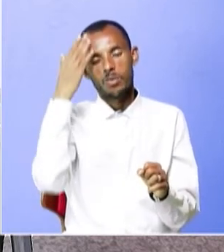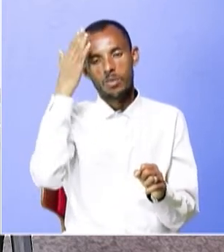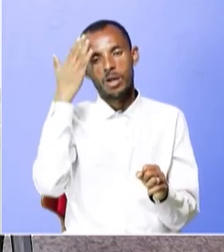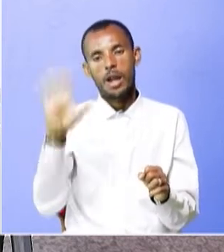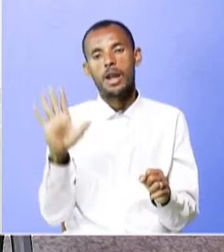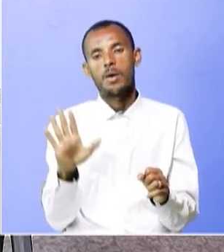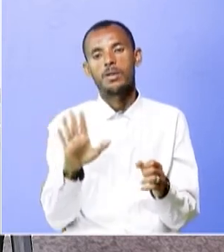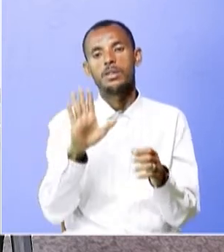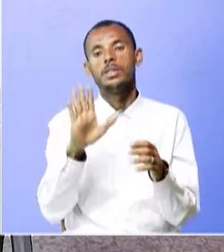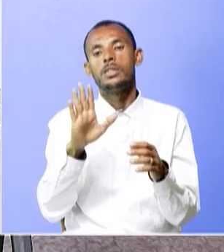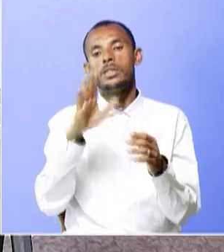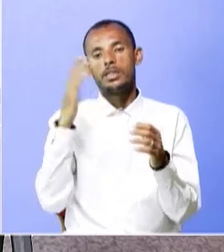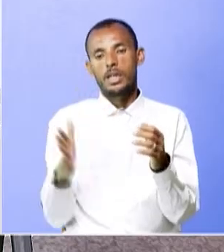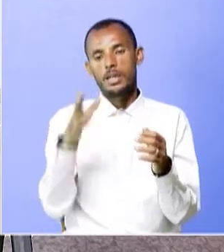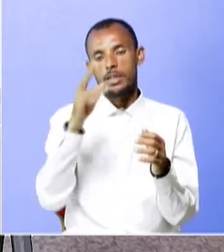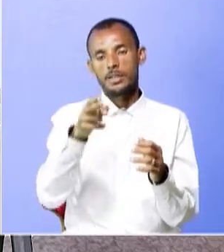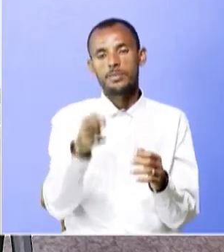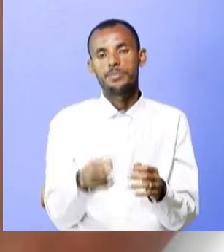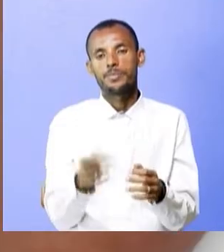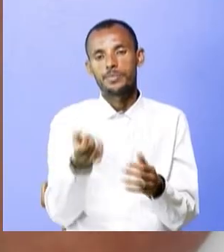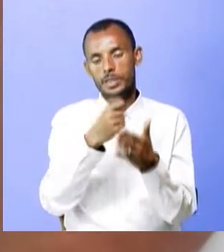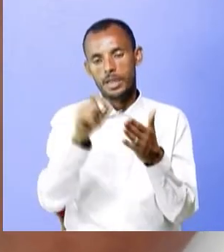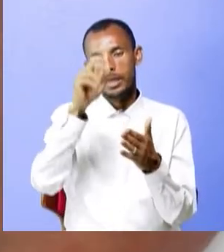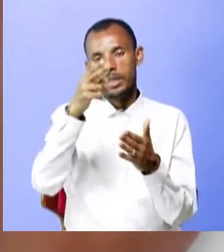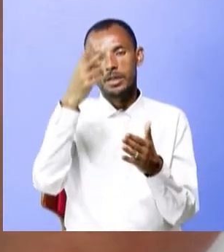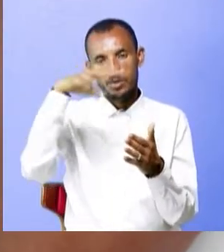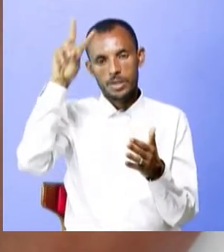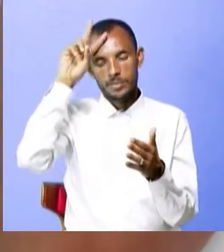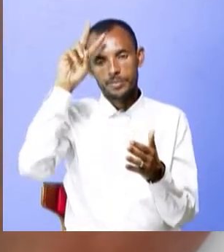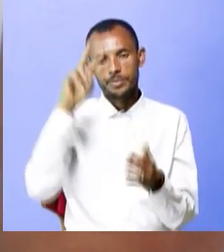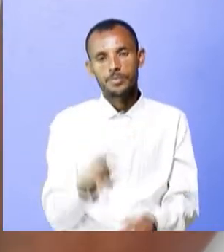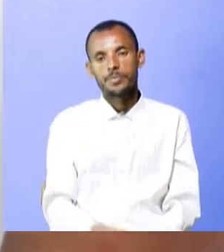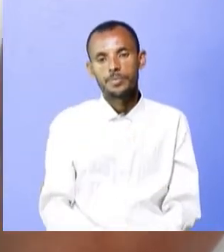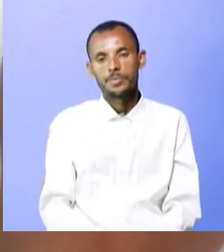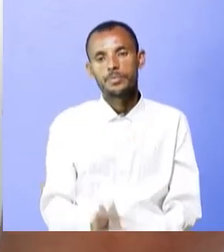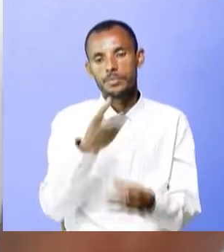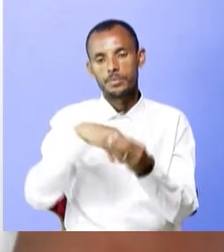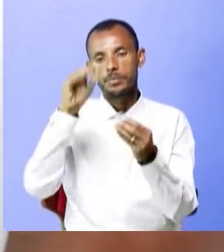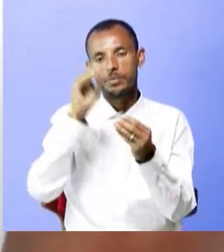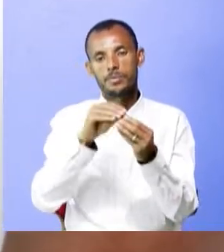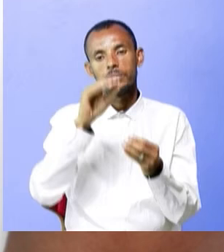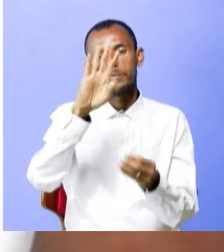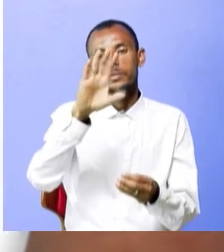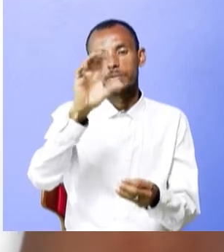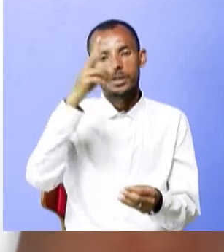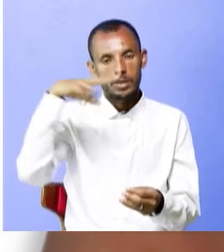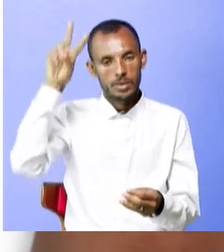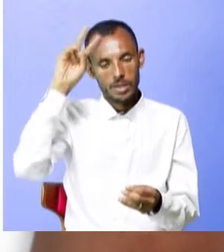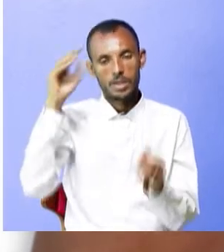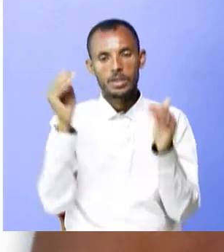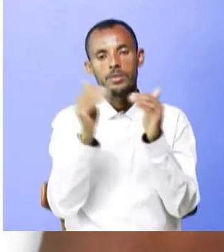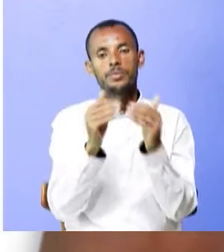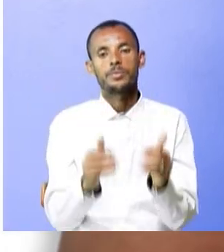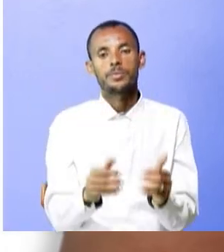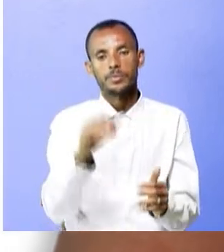side, h. So write h square plus 4 square is equal